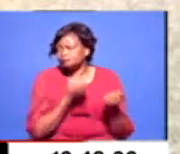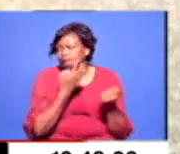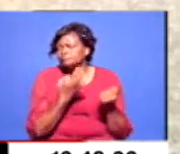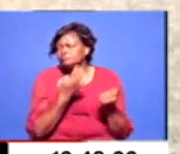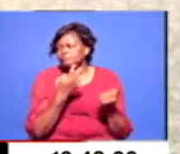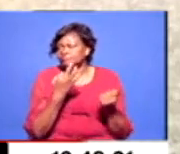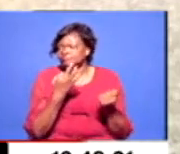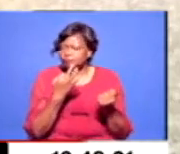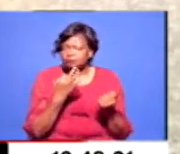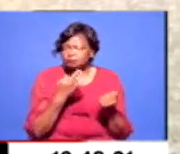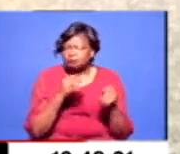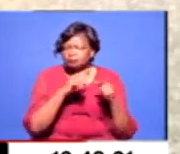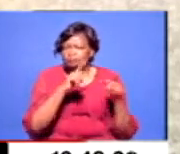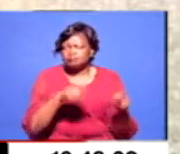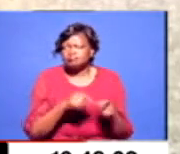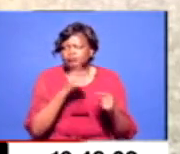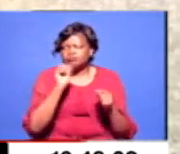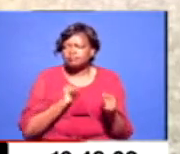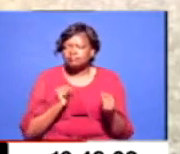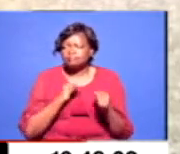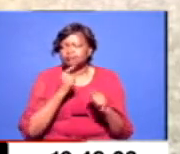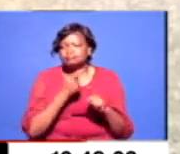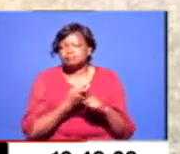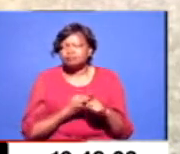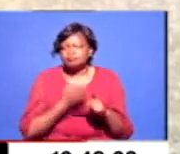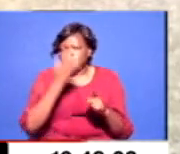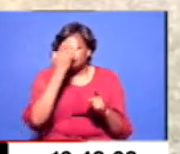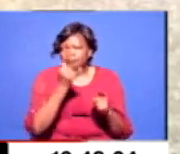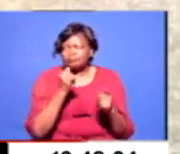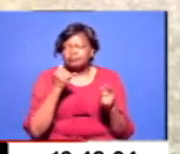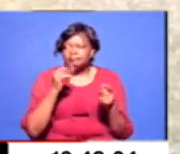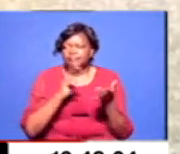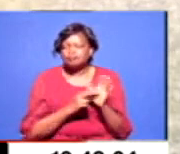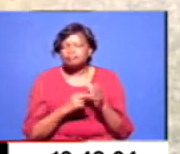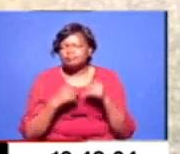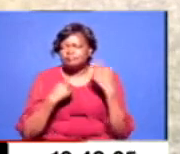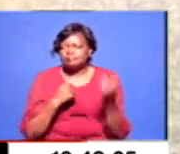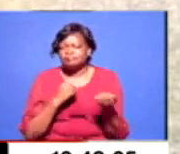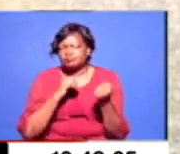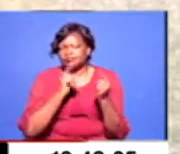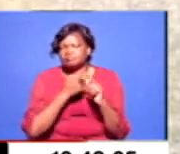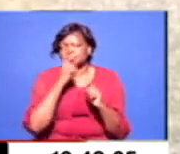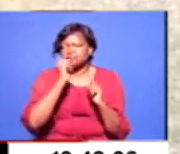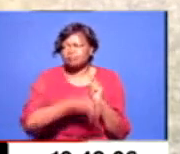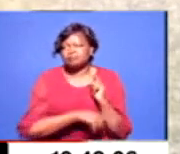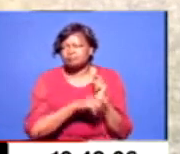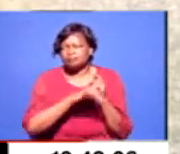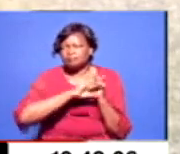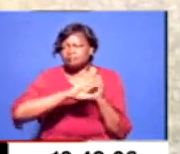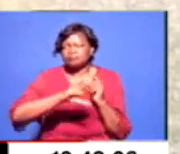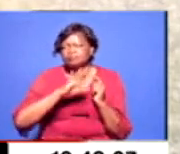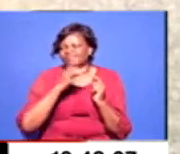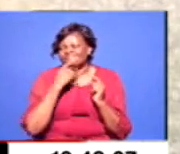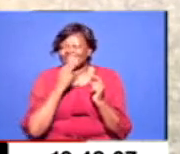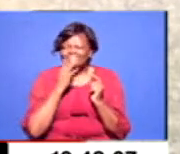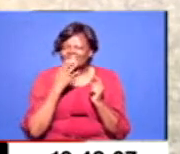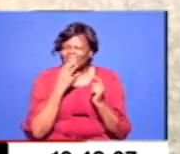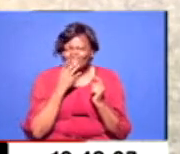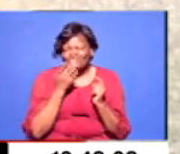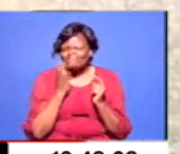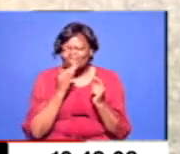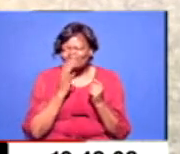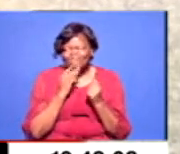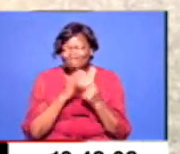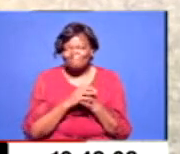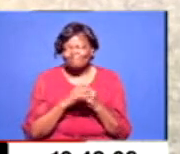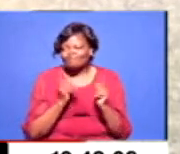per girl for the whole term, so that you don't give it the first month, the second month, then the third month. What